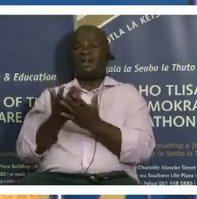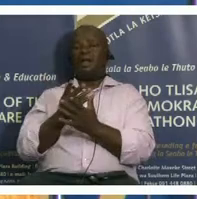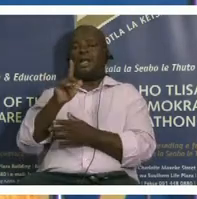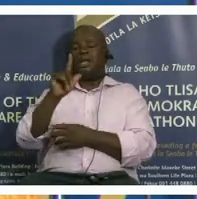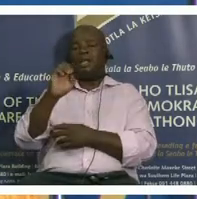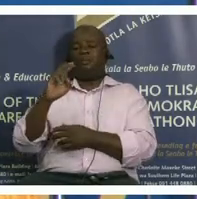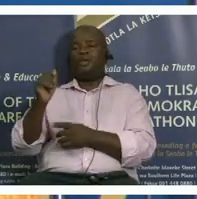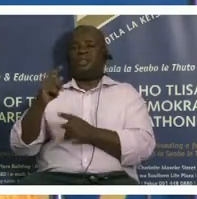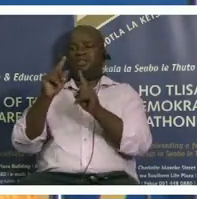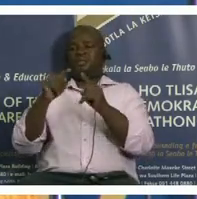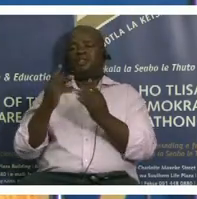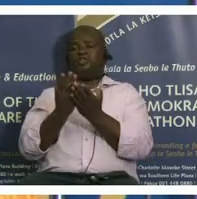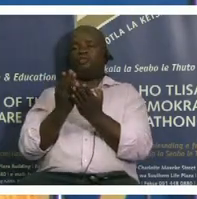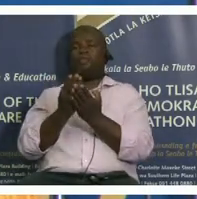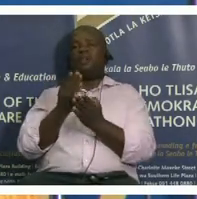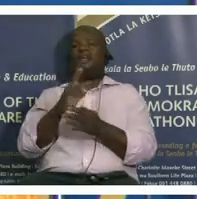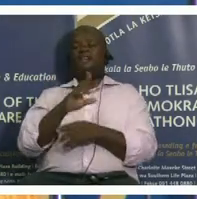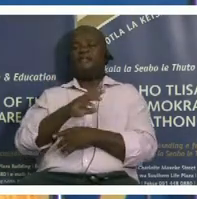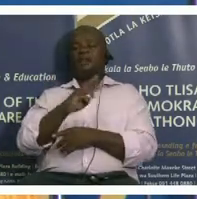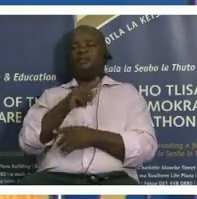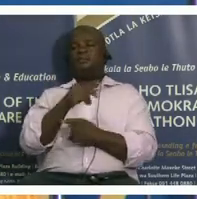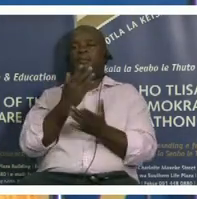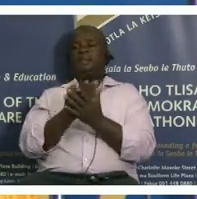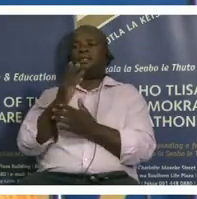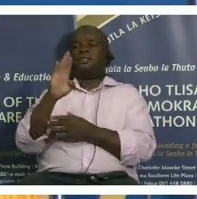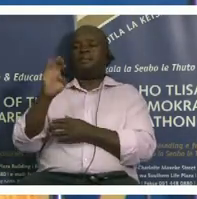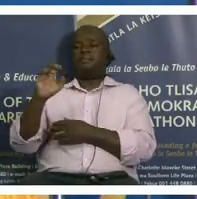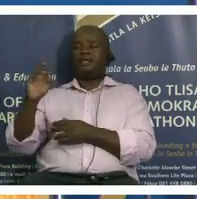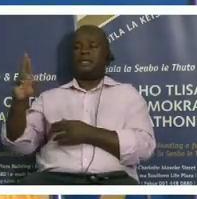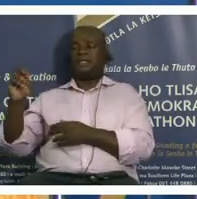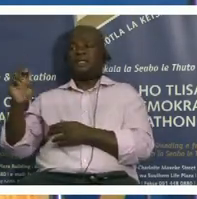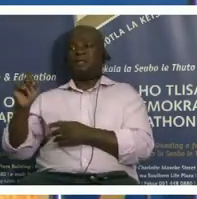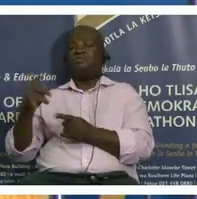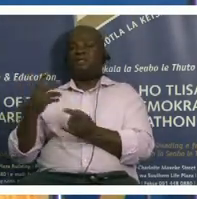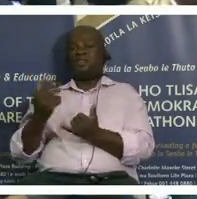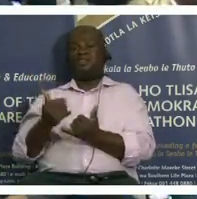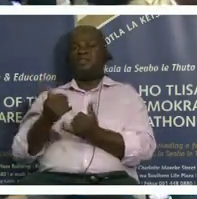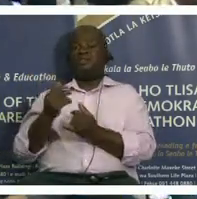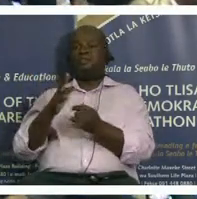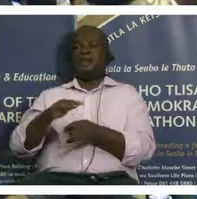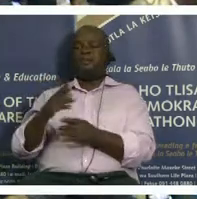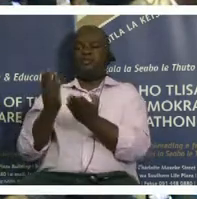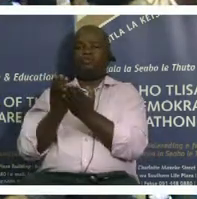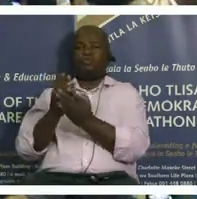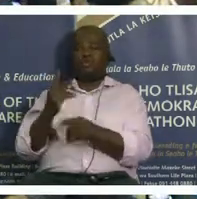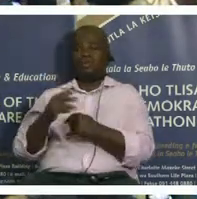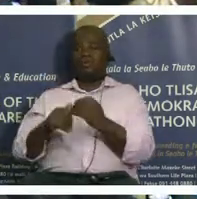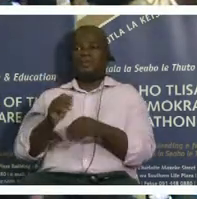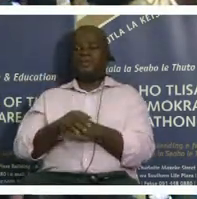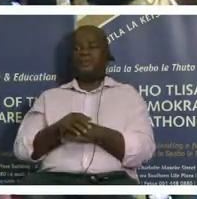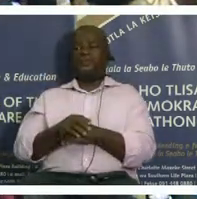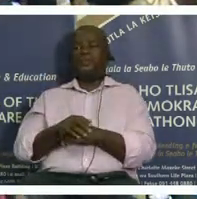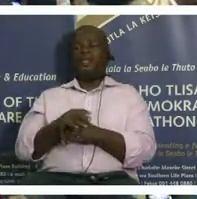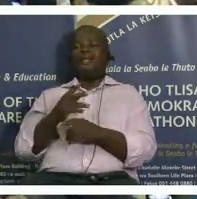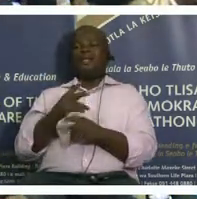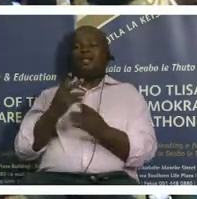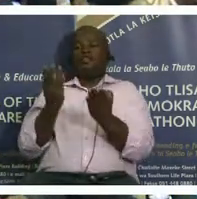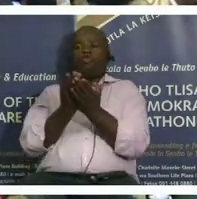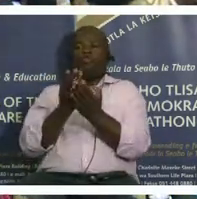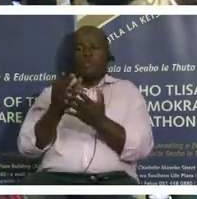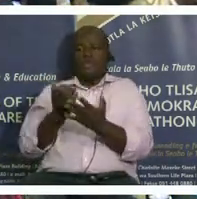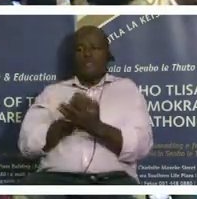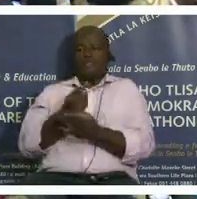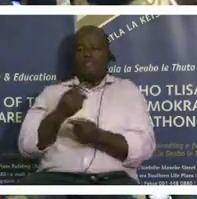Lejweliputswa and Breda Primary School are now under construction. Prioritizing school safety will require